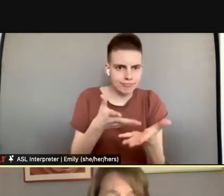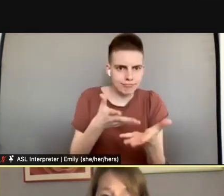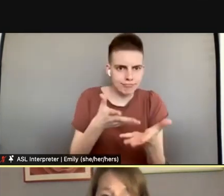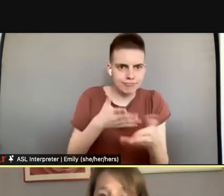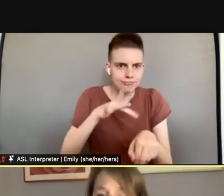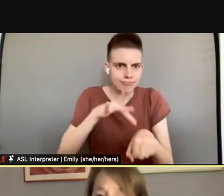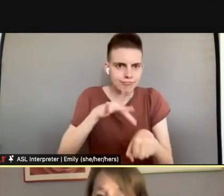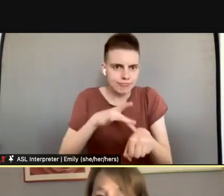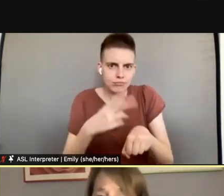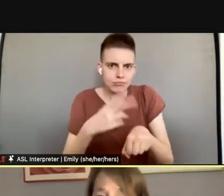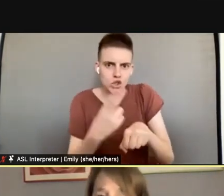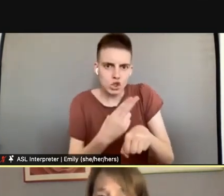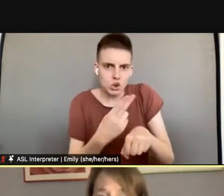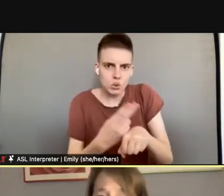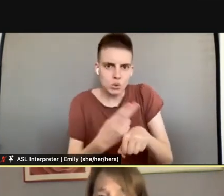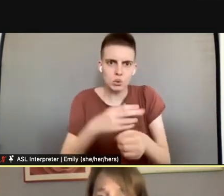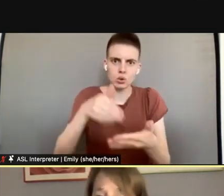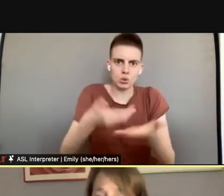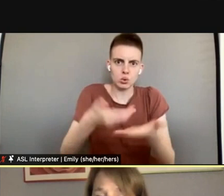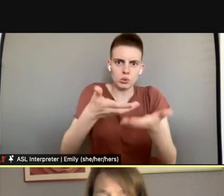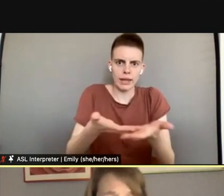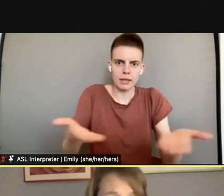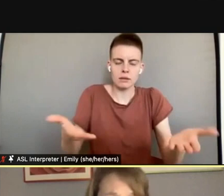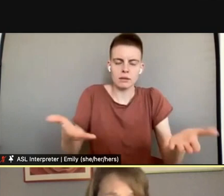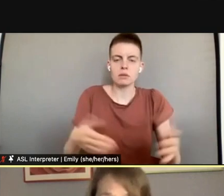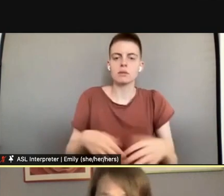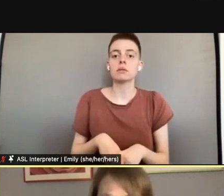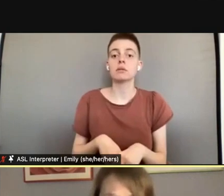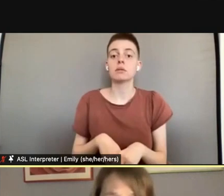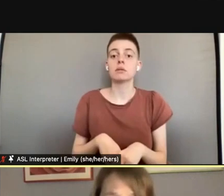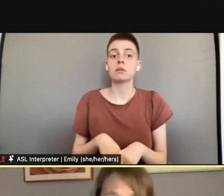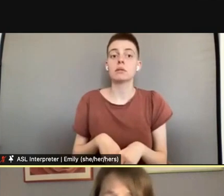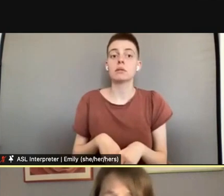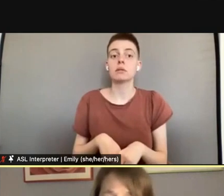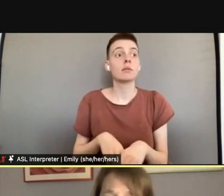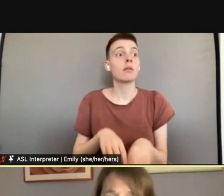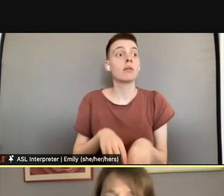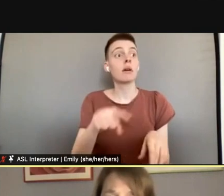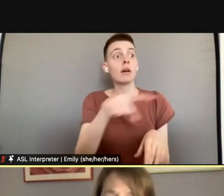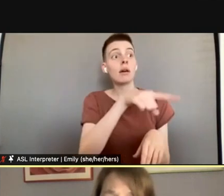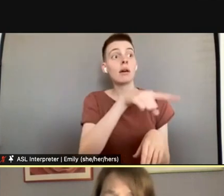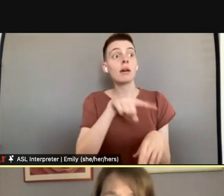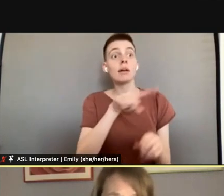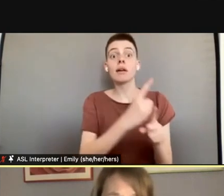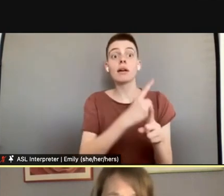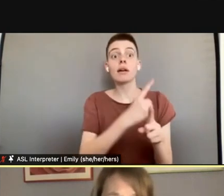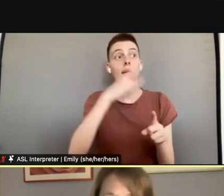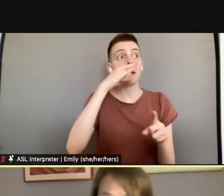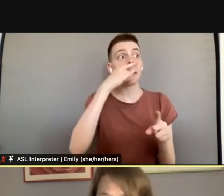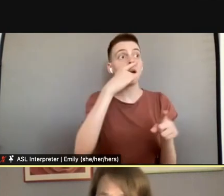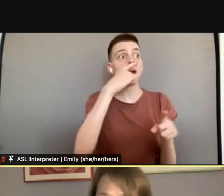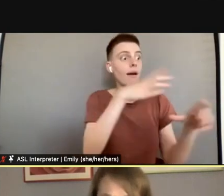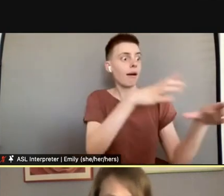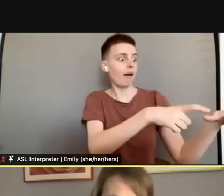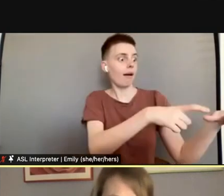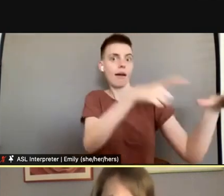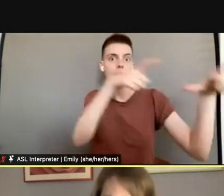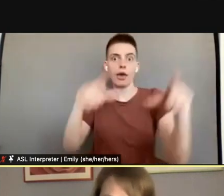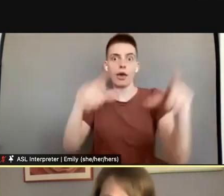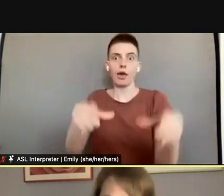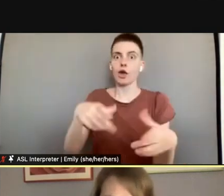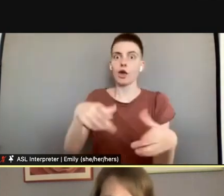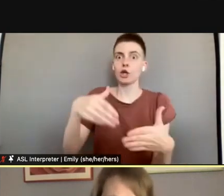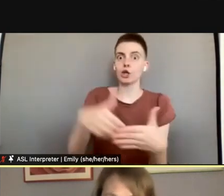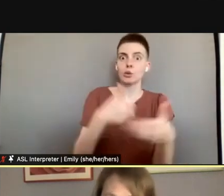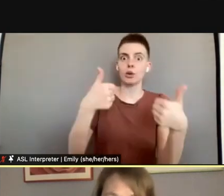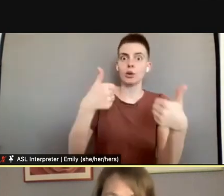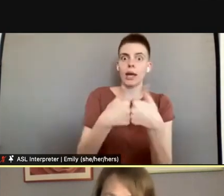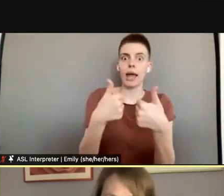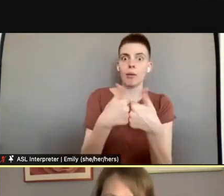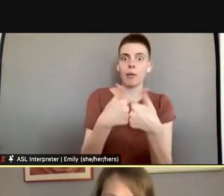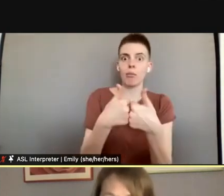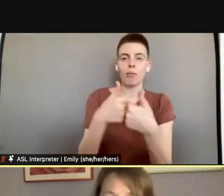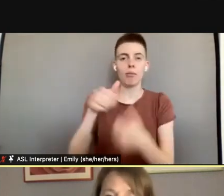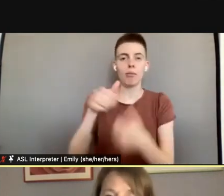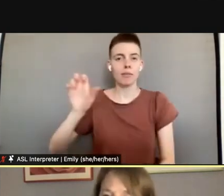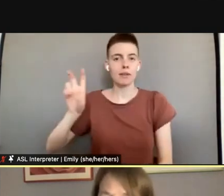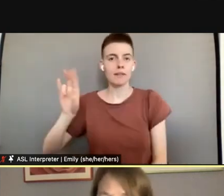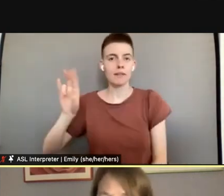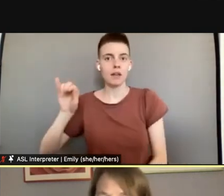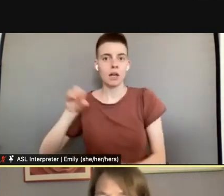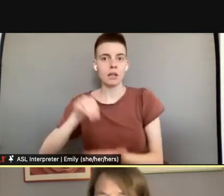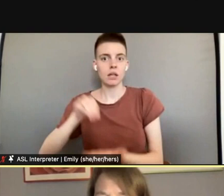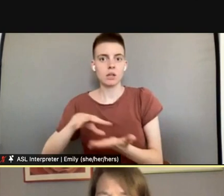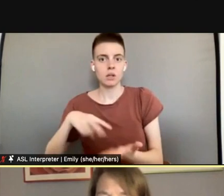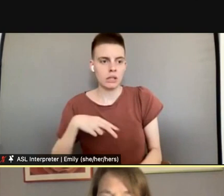get out a board game, it's a brand new game to the classroom, and the person with CVI just kind of bails